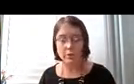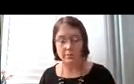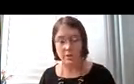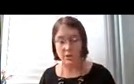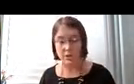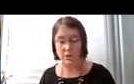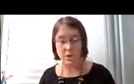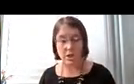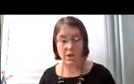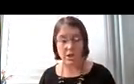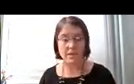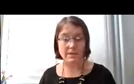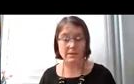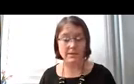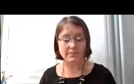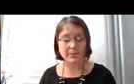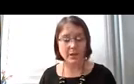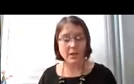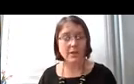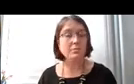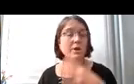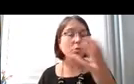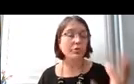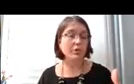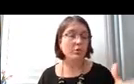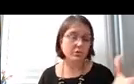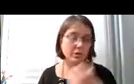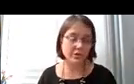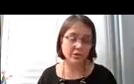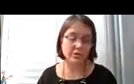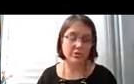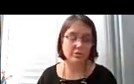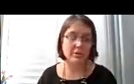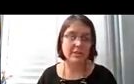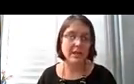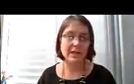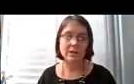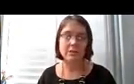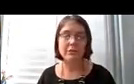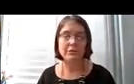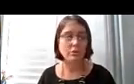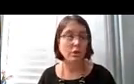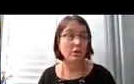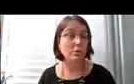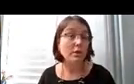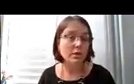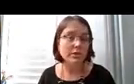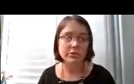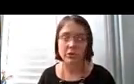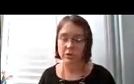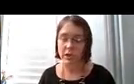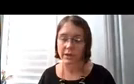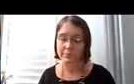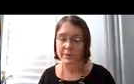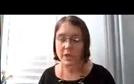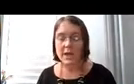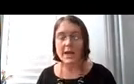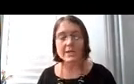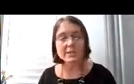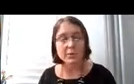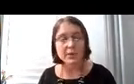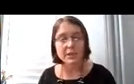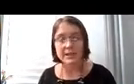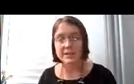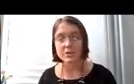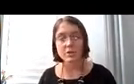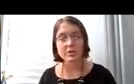what automation means. And you might also want to ask students to read that out if you are doing this online.